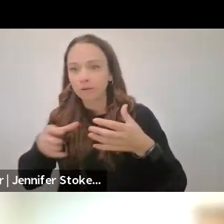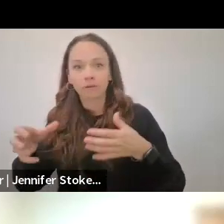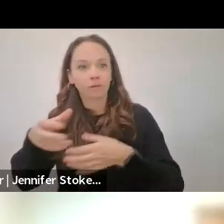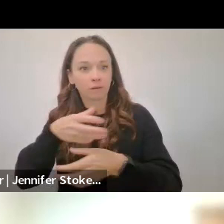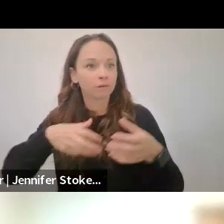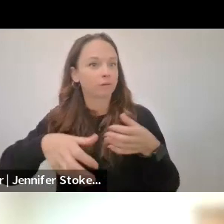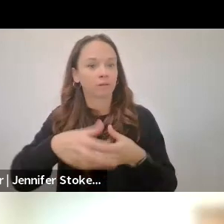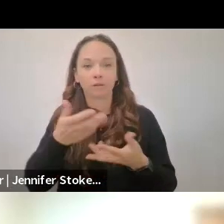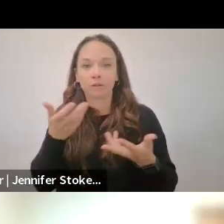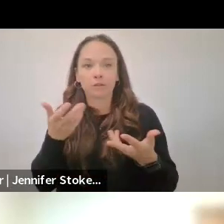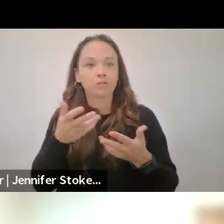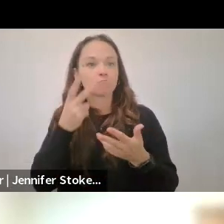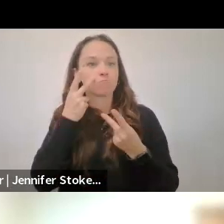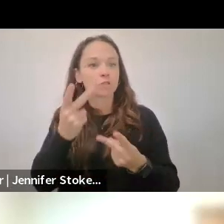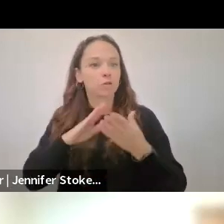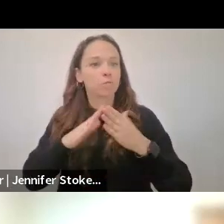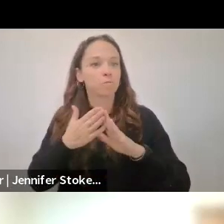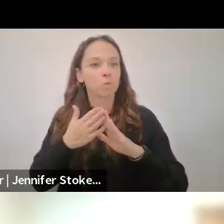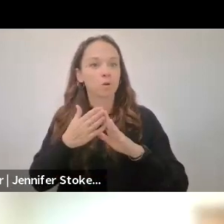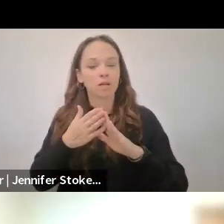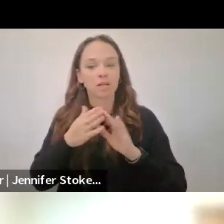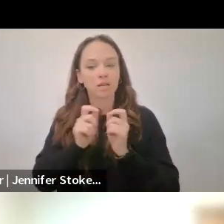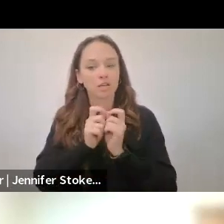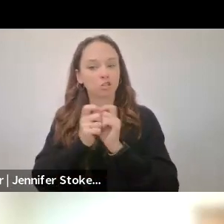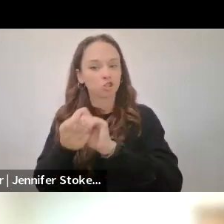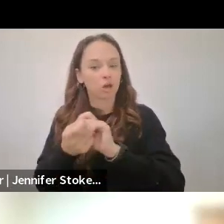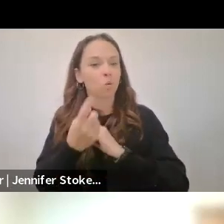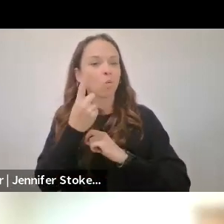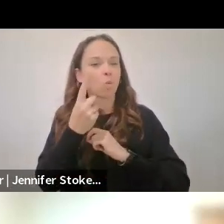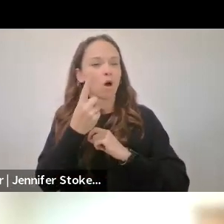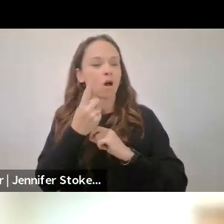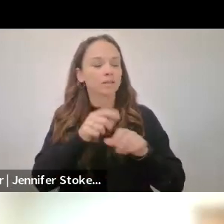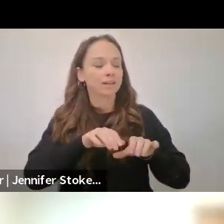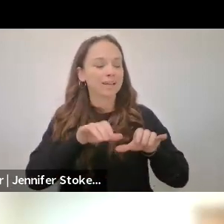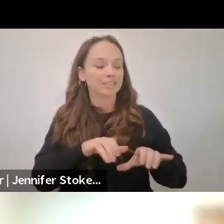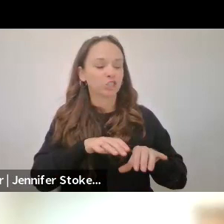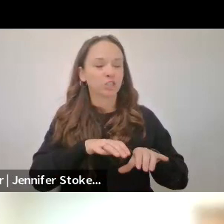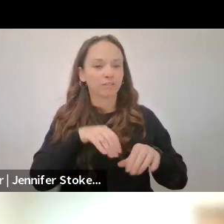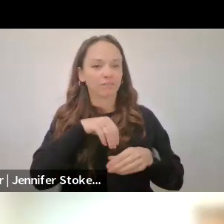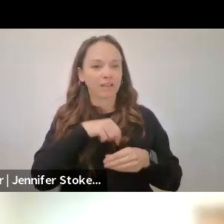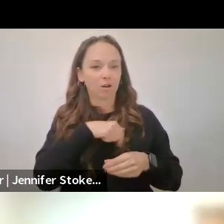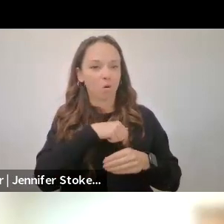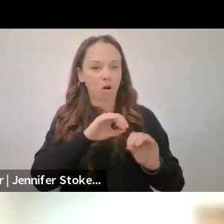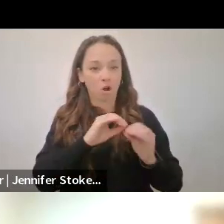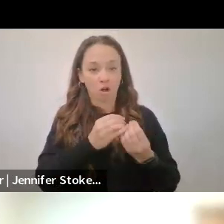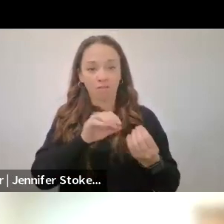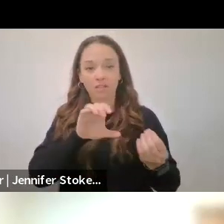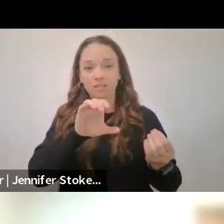saw communities change. One of the initiatives that we have in our office at